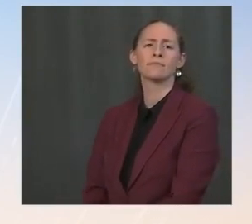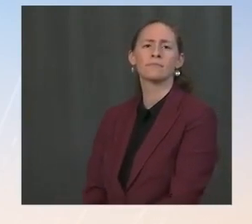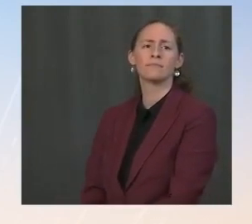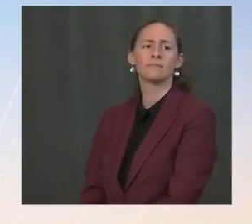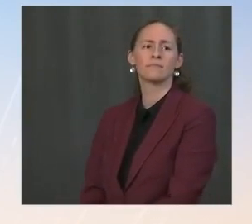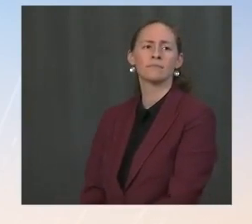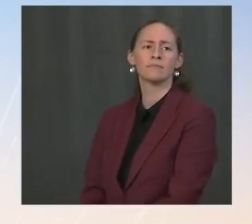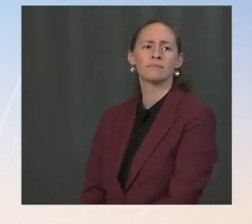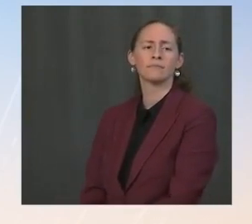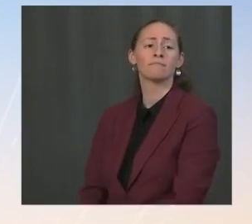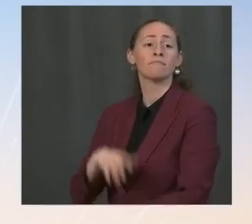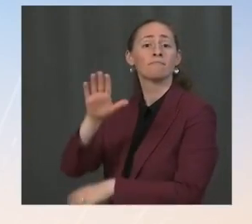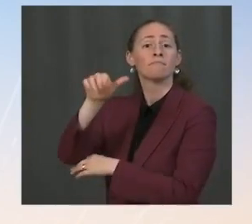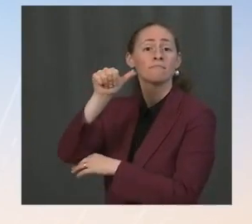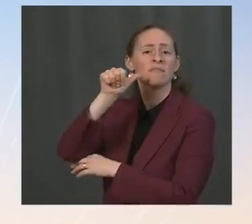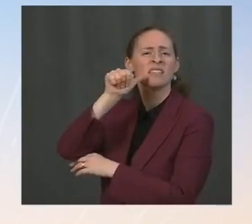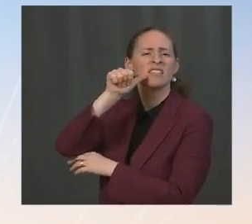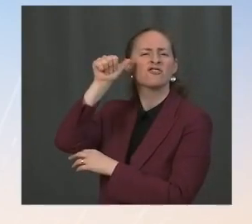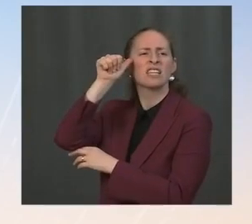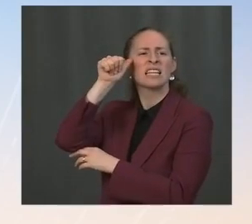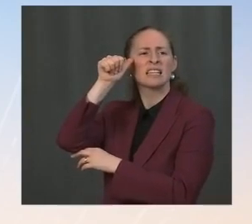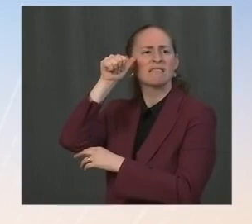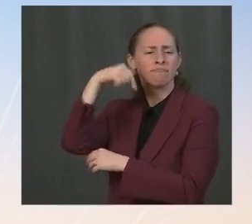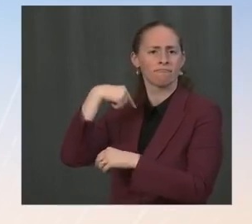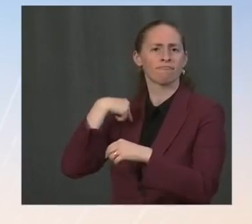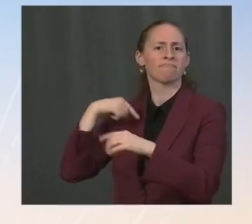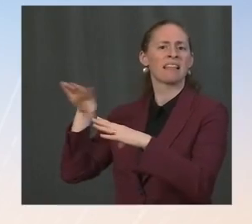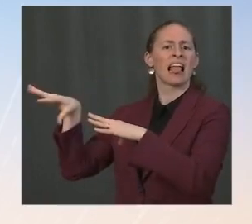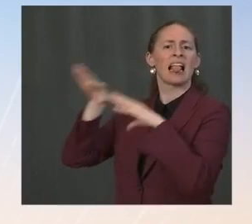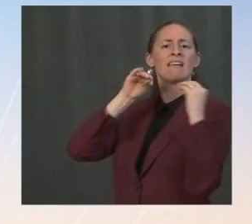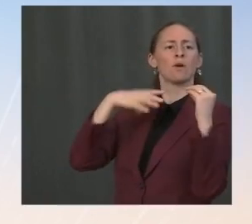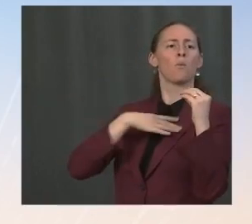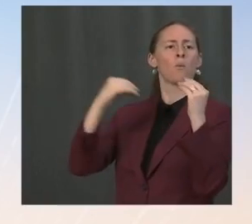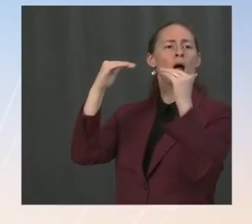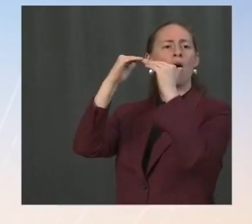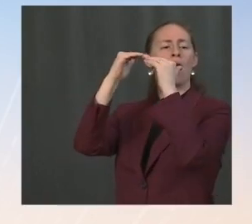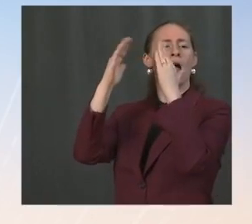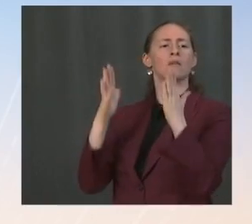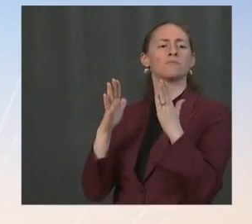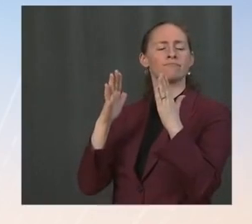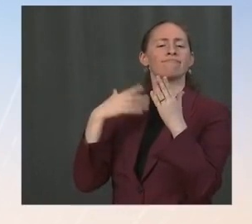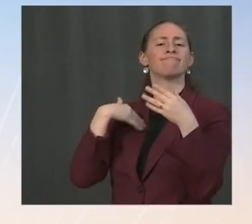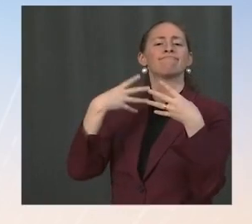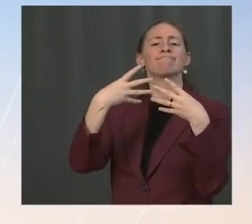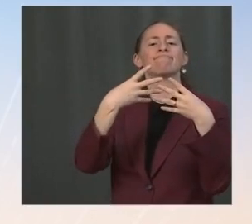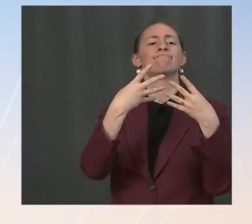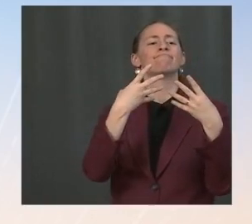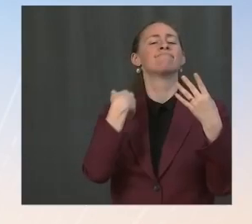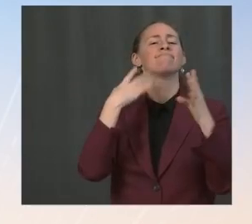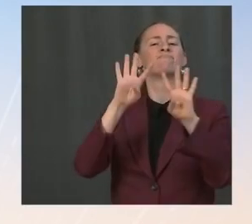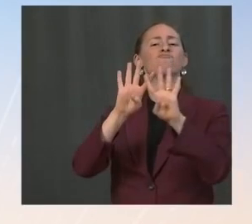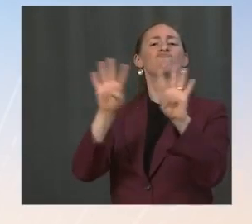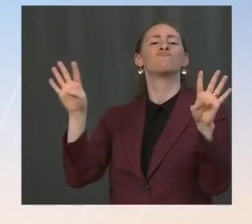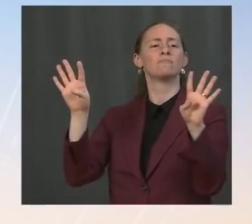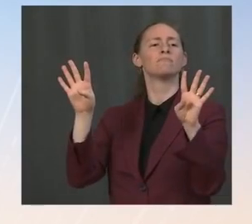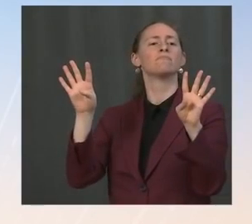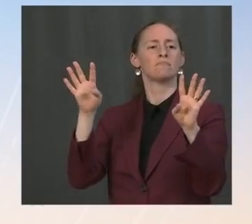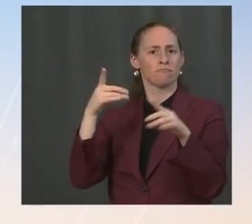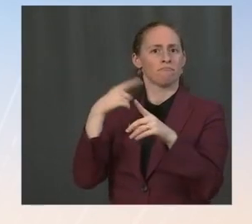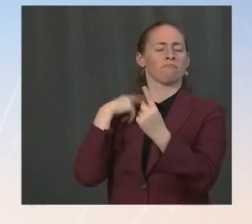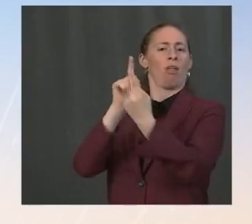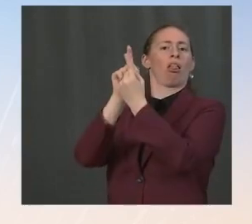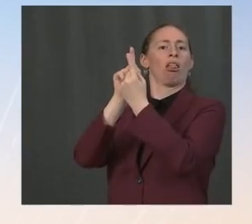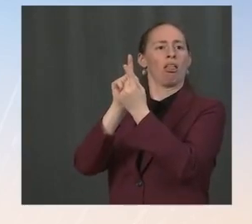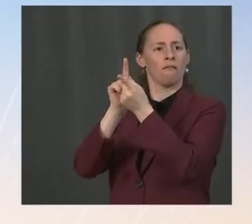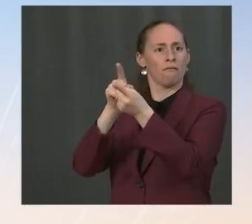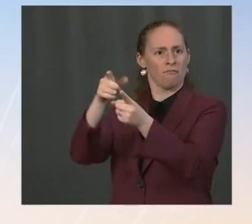White House, I spoke to a group of men at the White House gate who said that they were service members here in